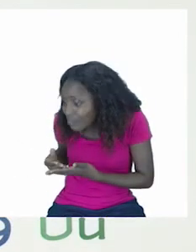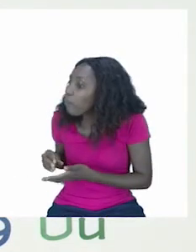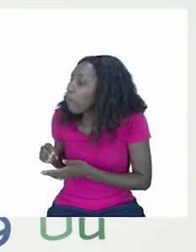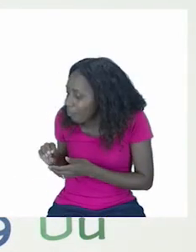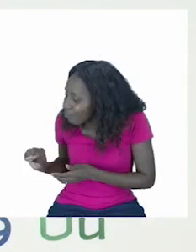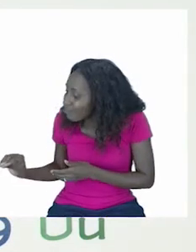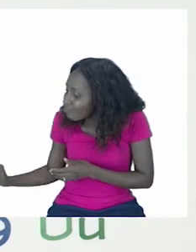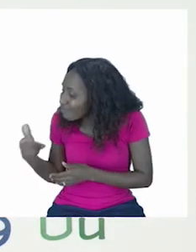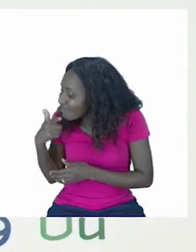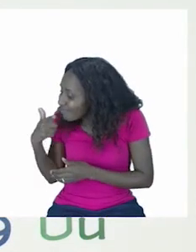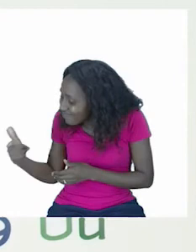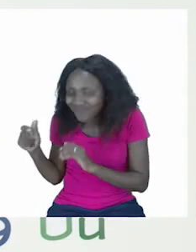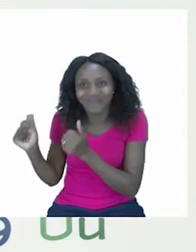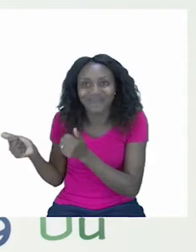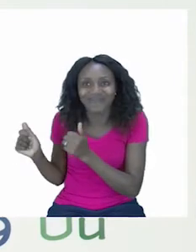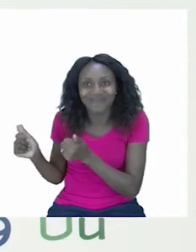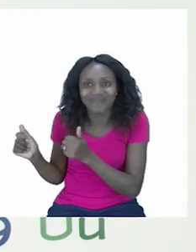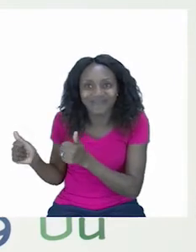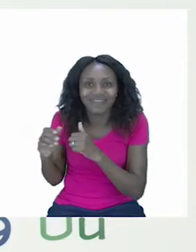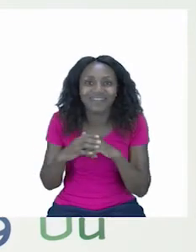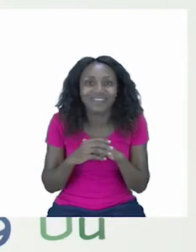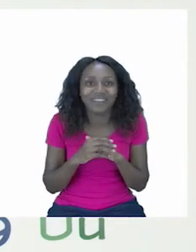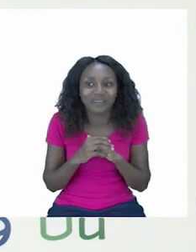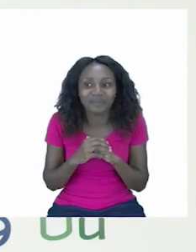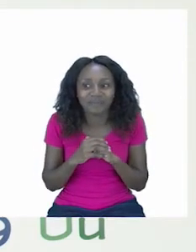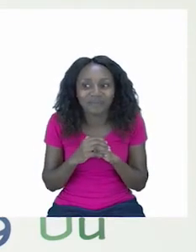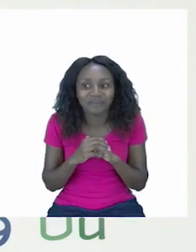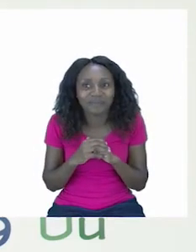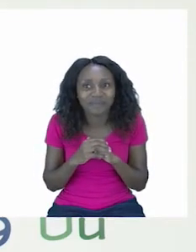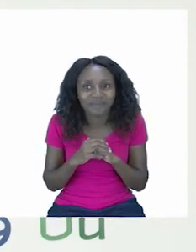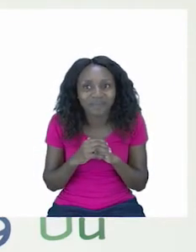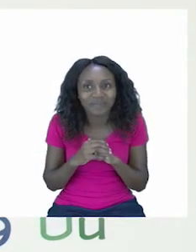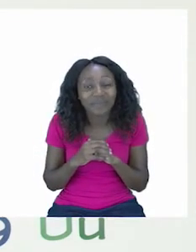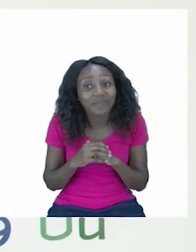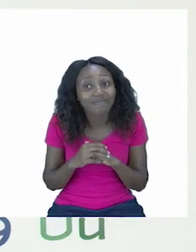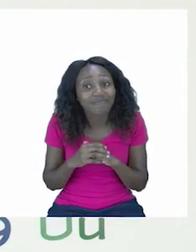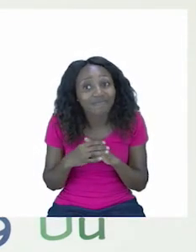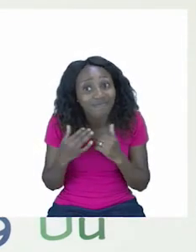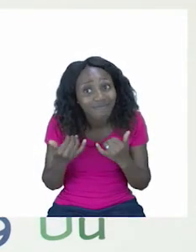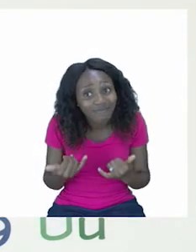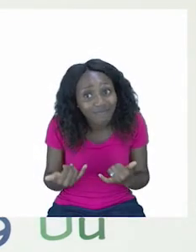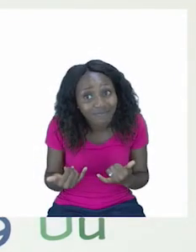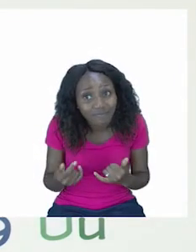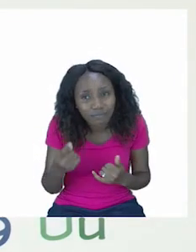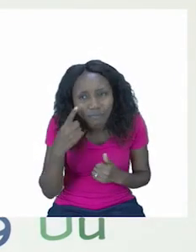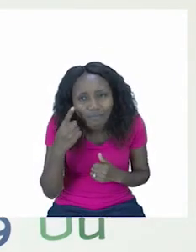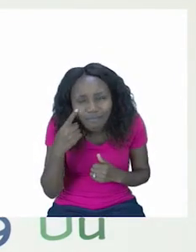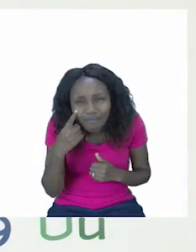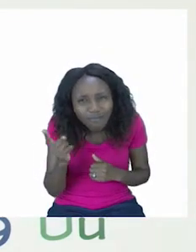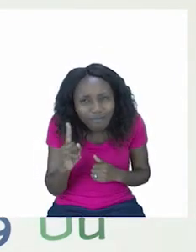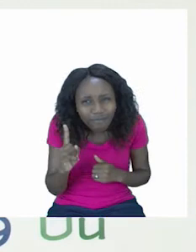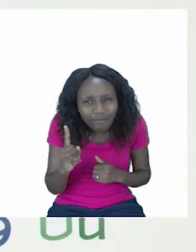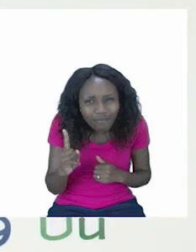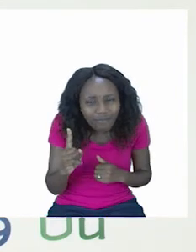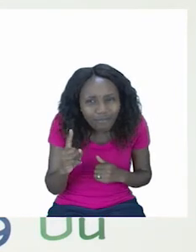Thank you. The next day that we can see